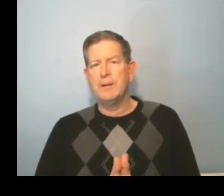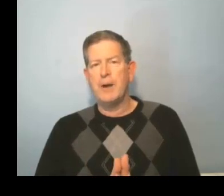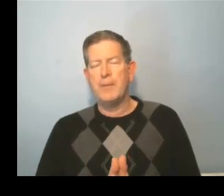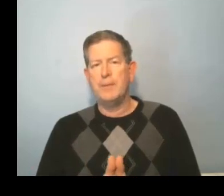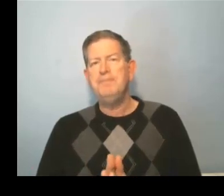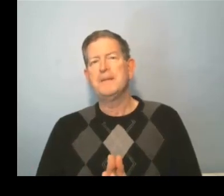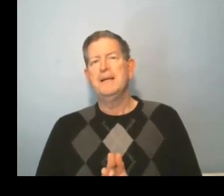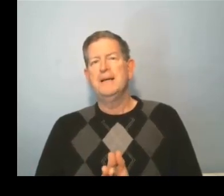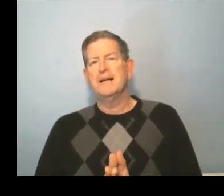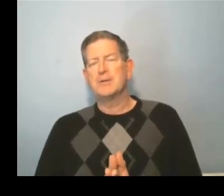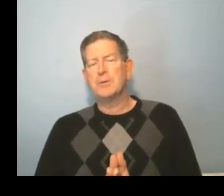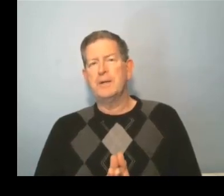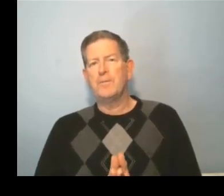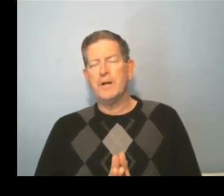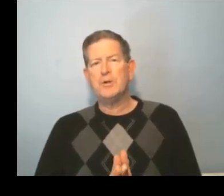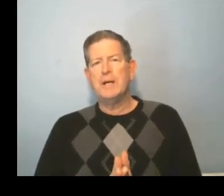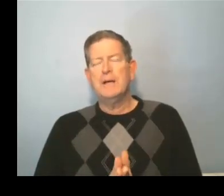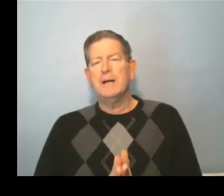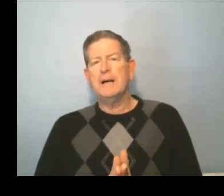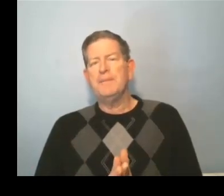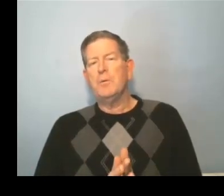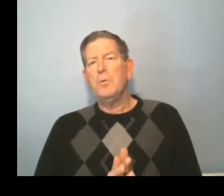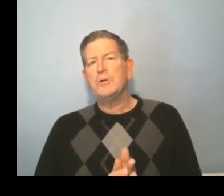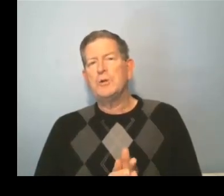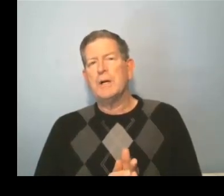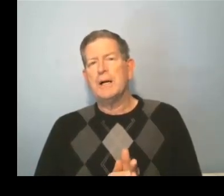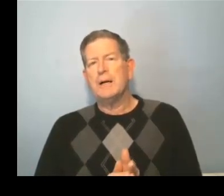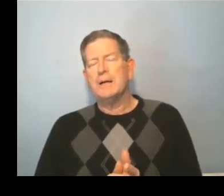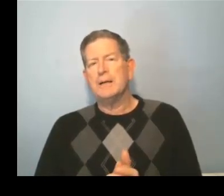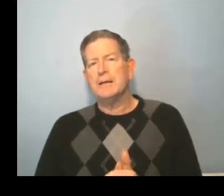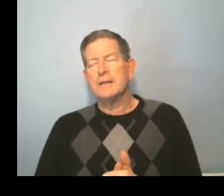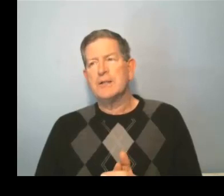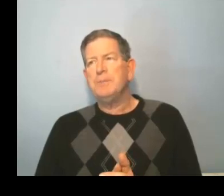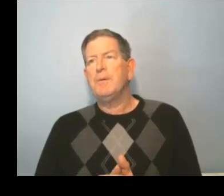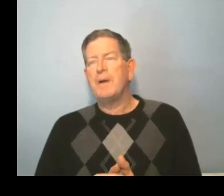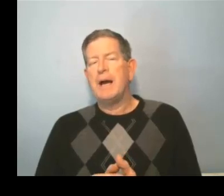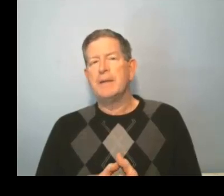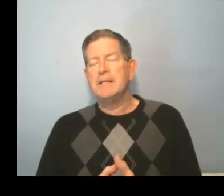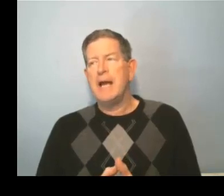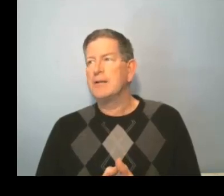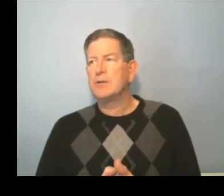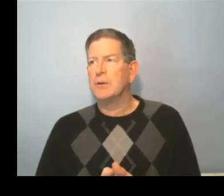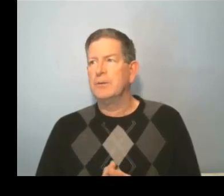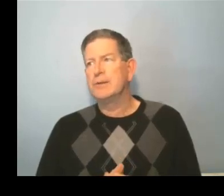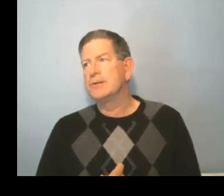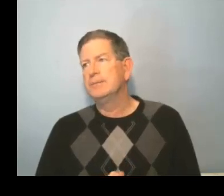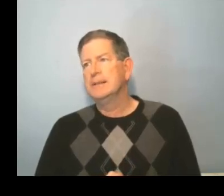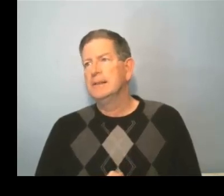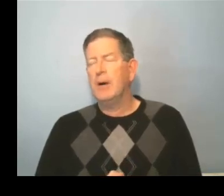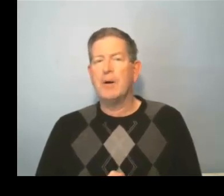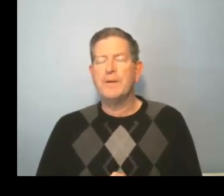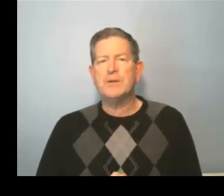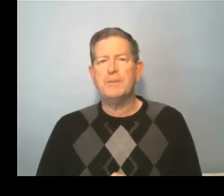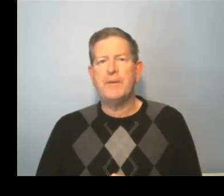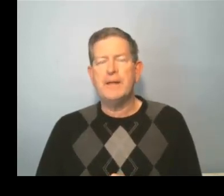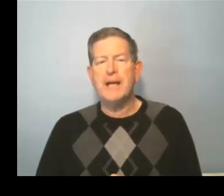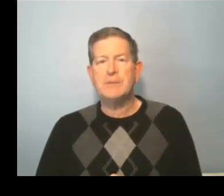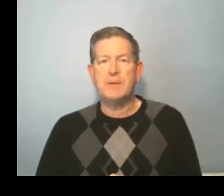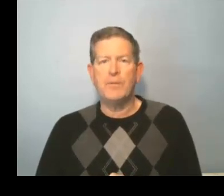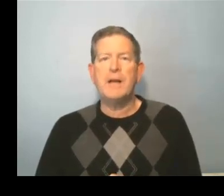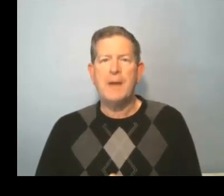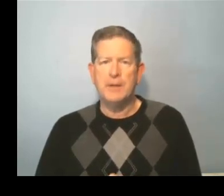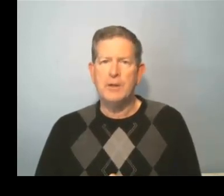language really, probably, certainly in French, which simplify the task, or which I don't know if they simplify